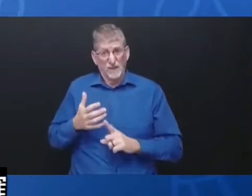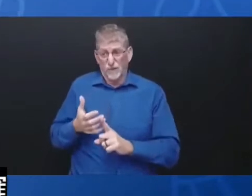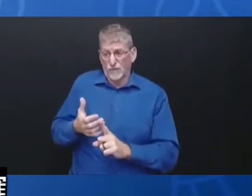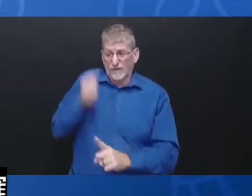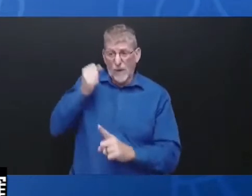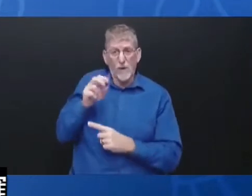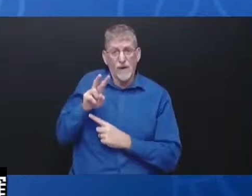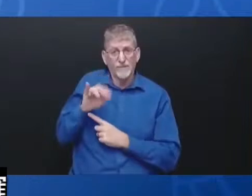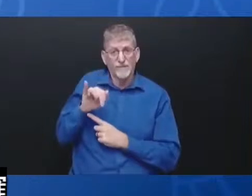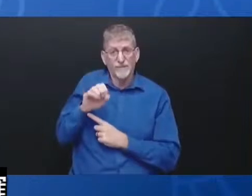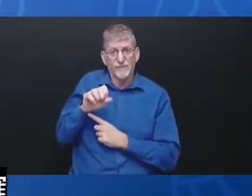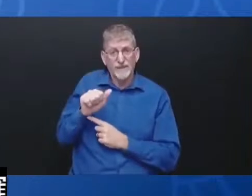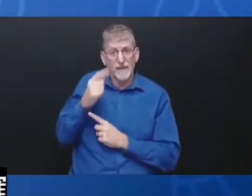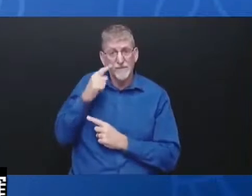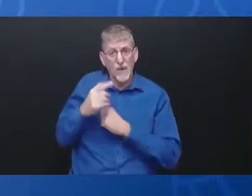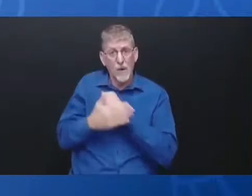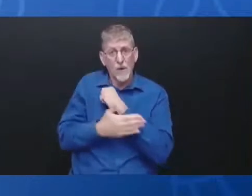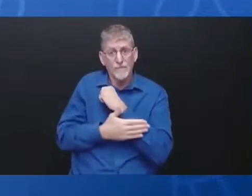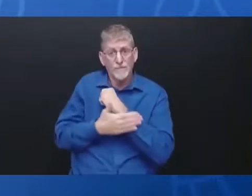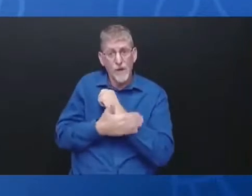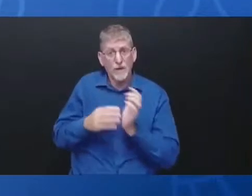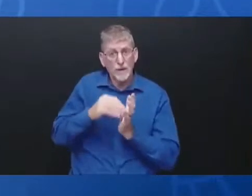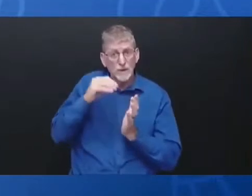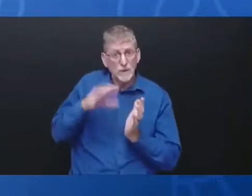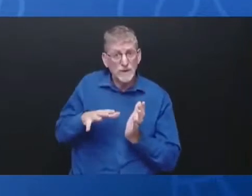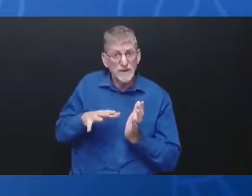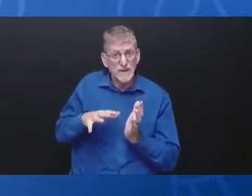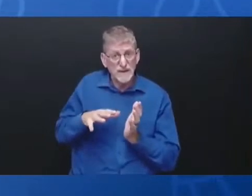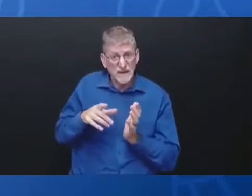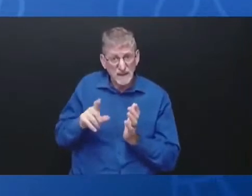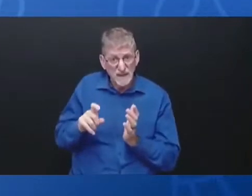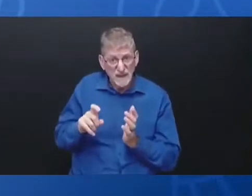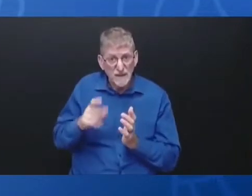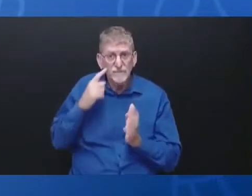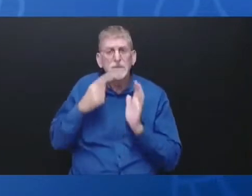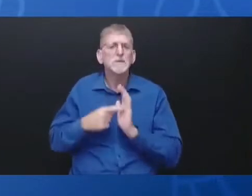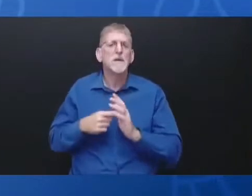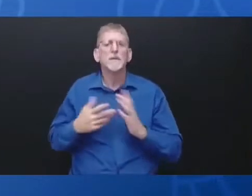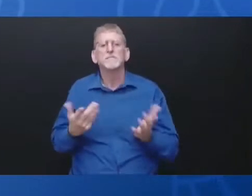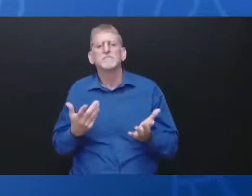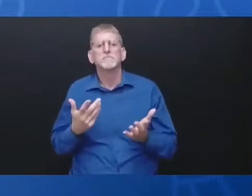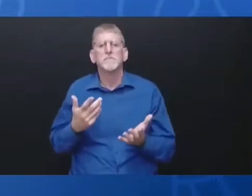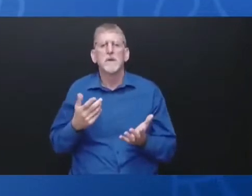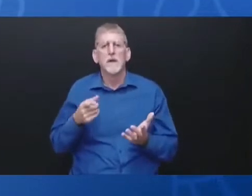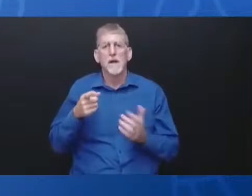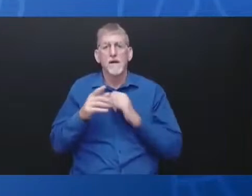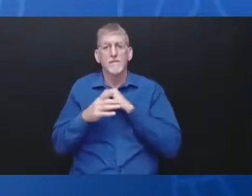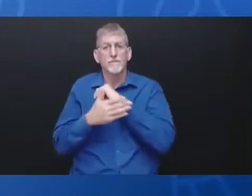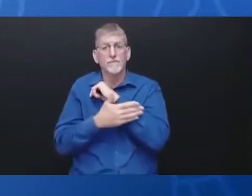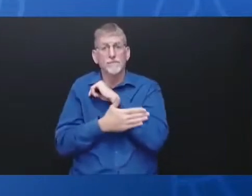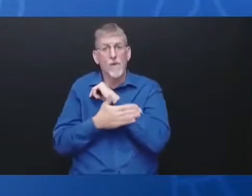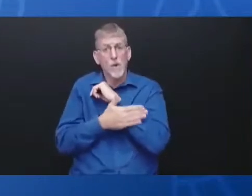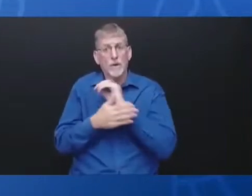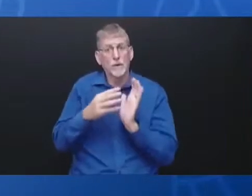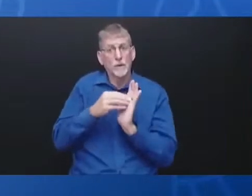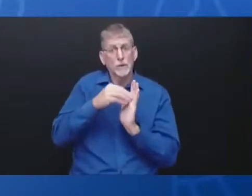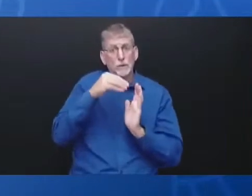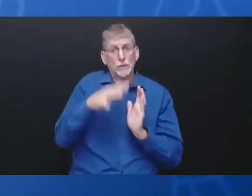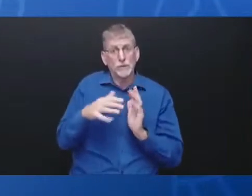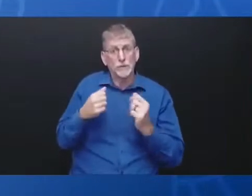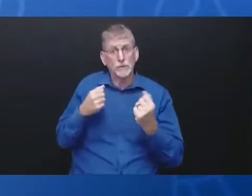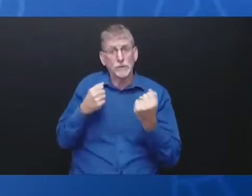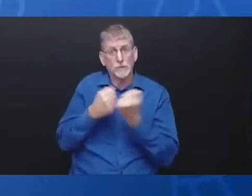revoking visas for students who clearly support Hamas and shows literature that's supporting Hamas, or is it also